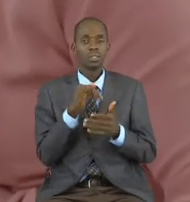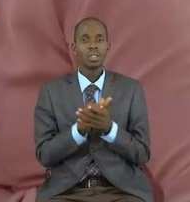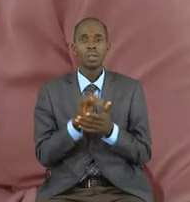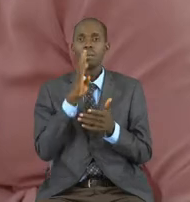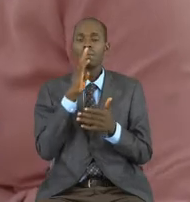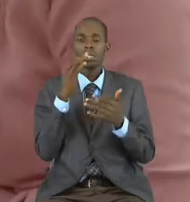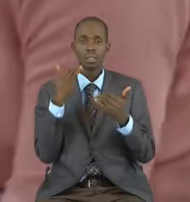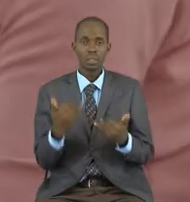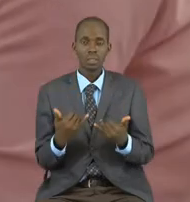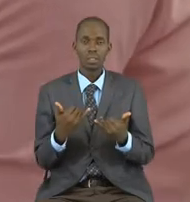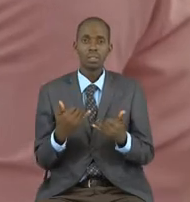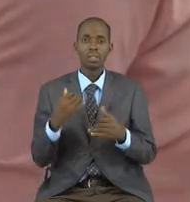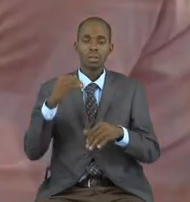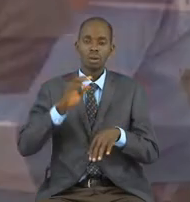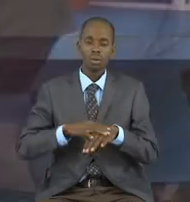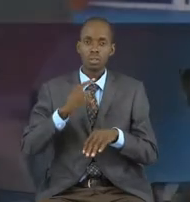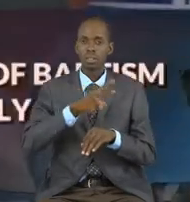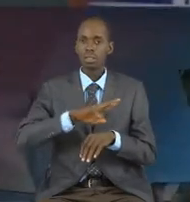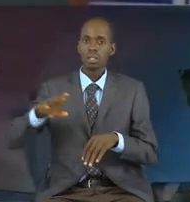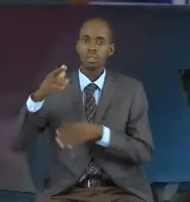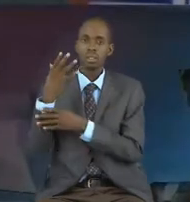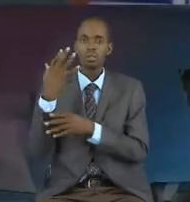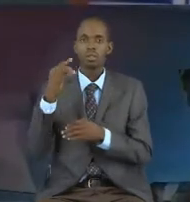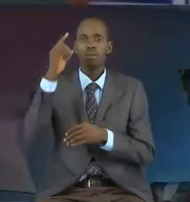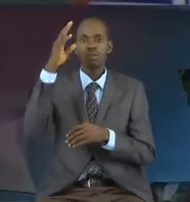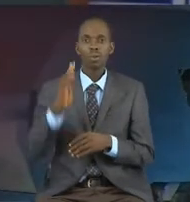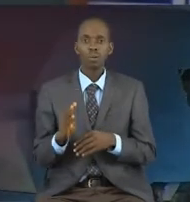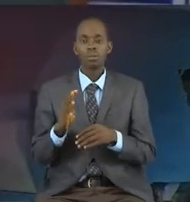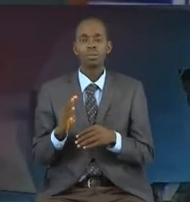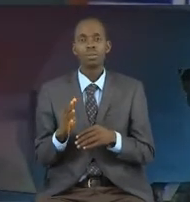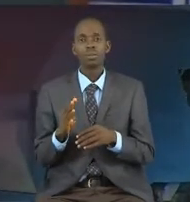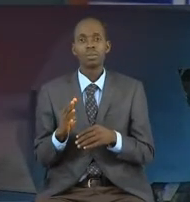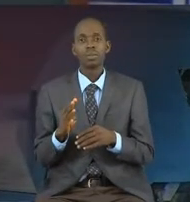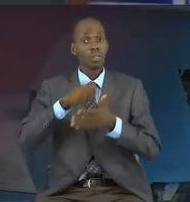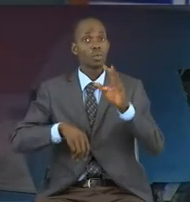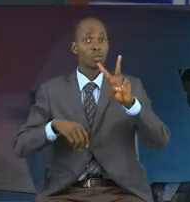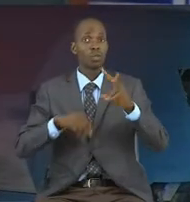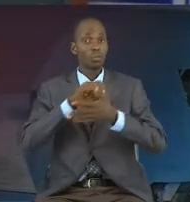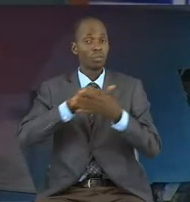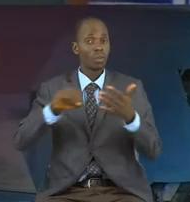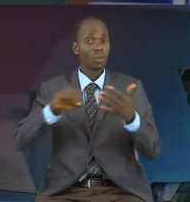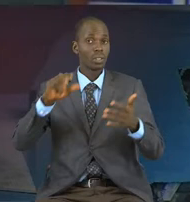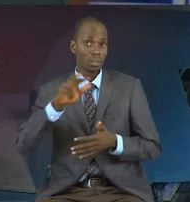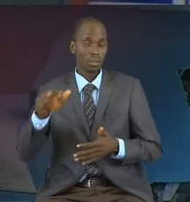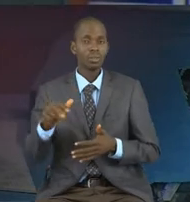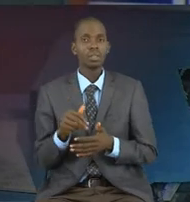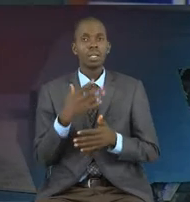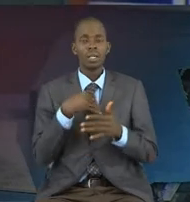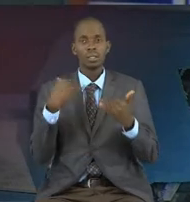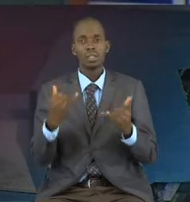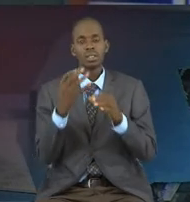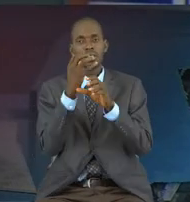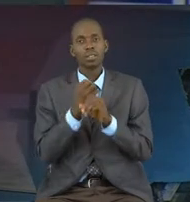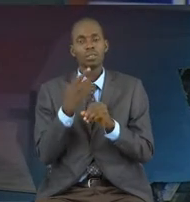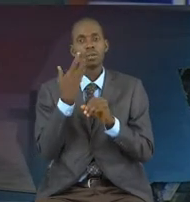of God exalted, and having received of the Father the promise of the Holy Ghost, he